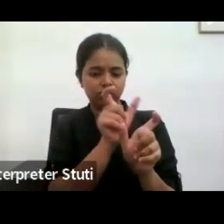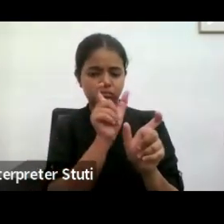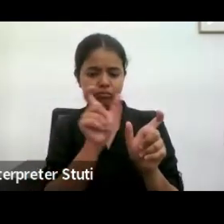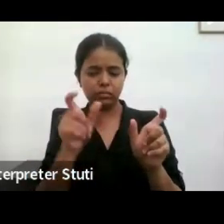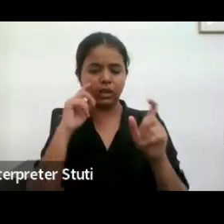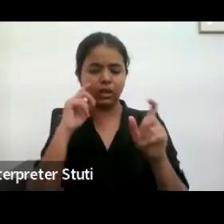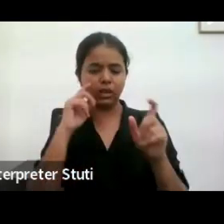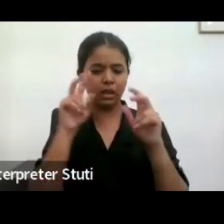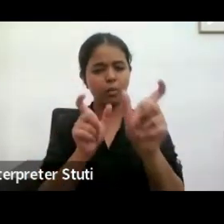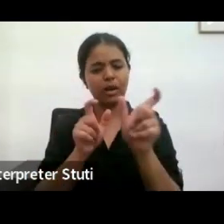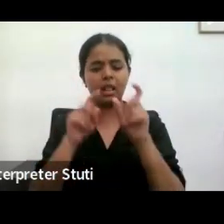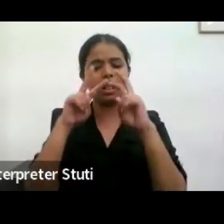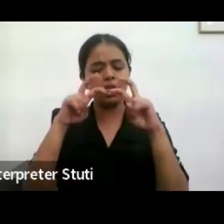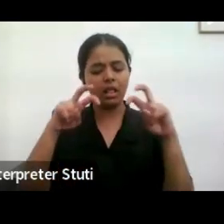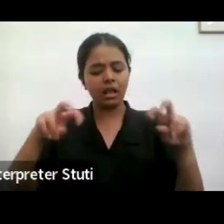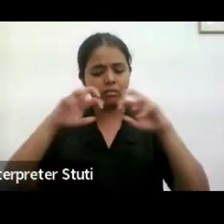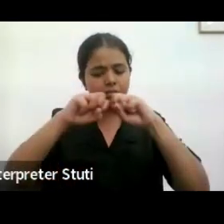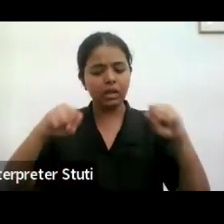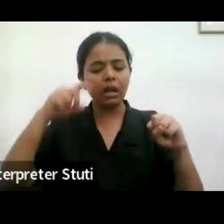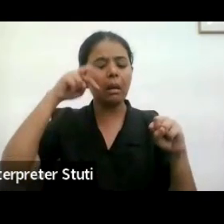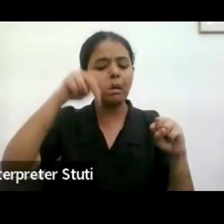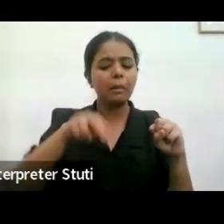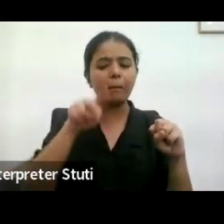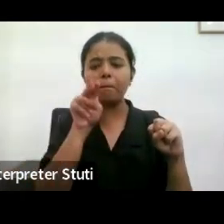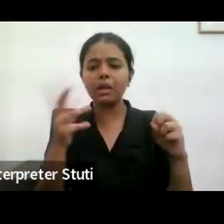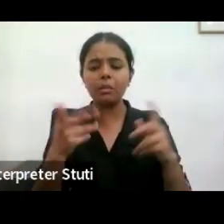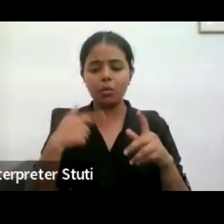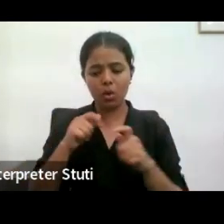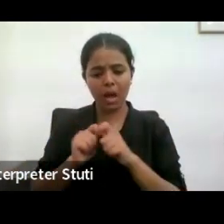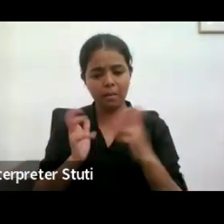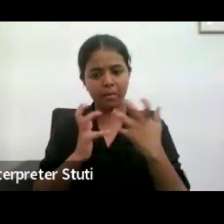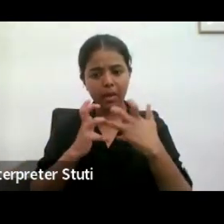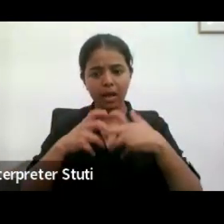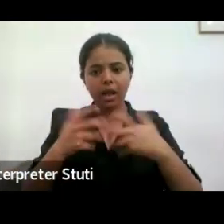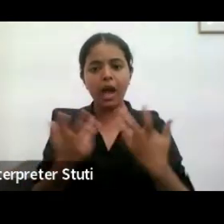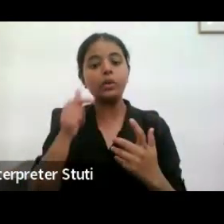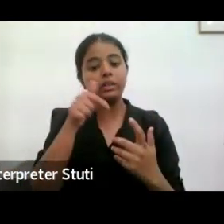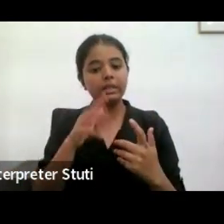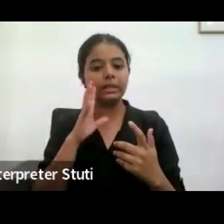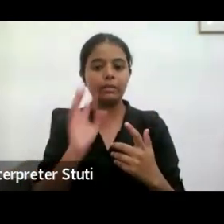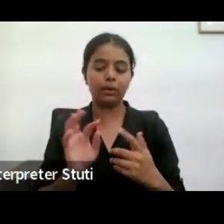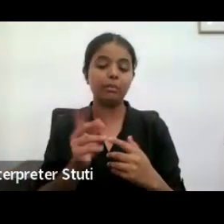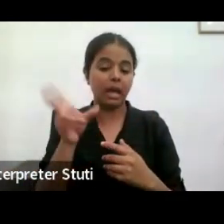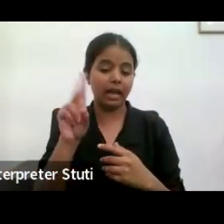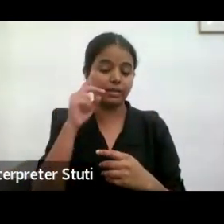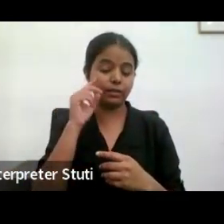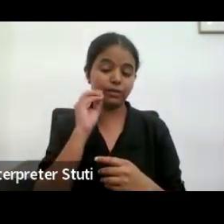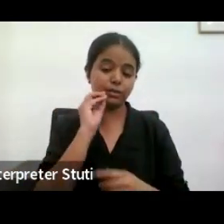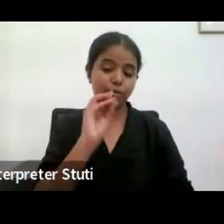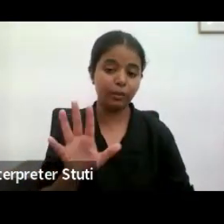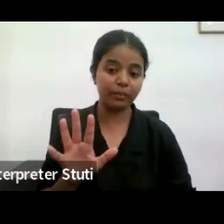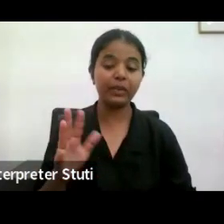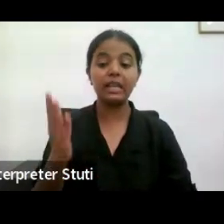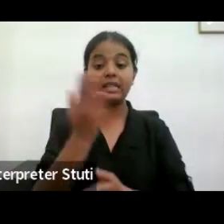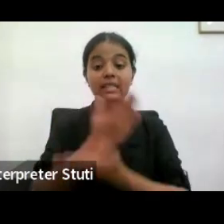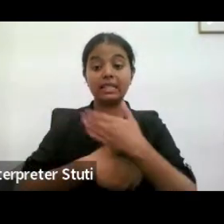digging in to what they mean for our work. So just another reminder, disability